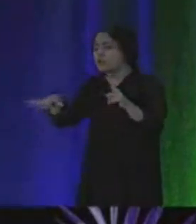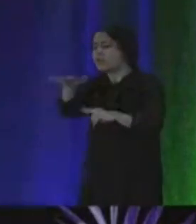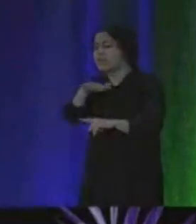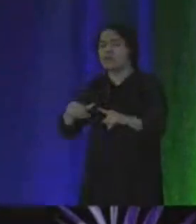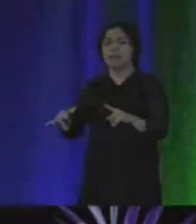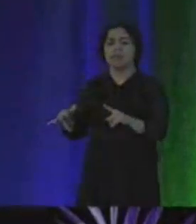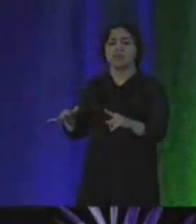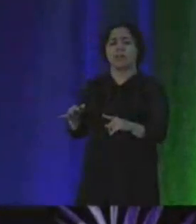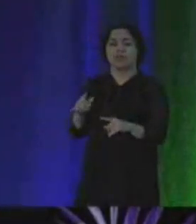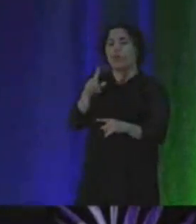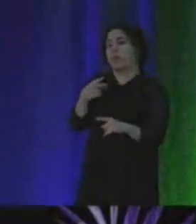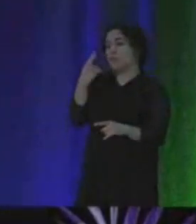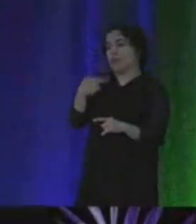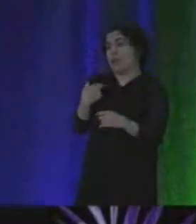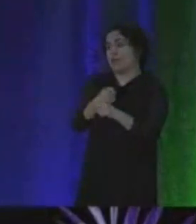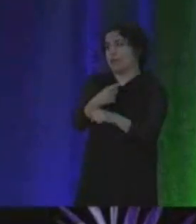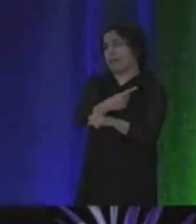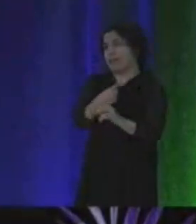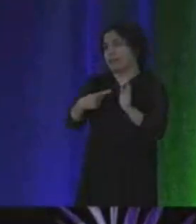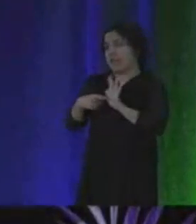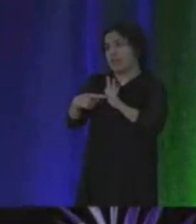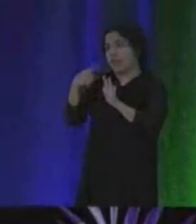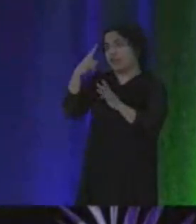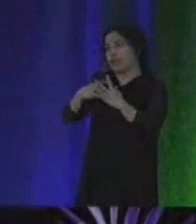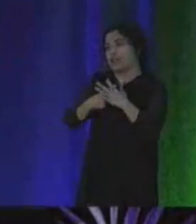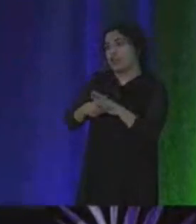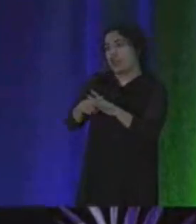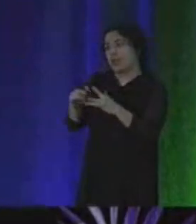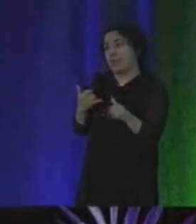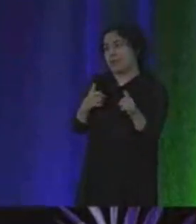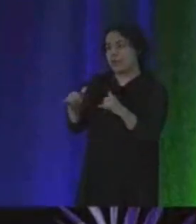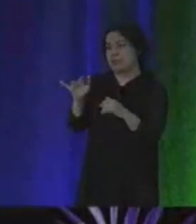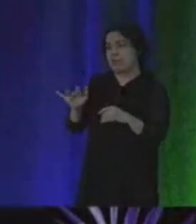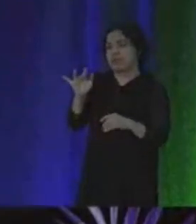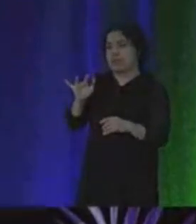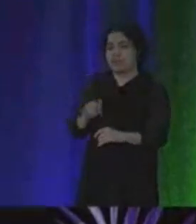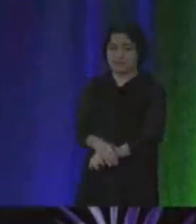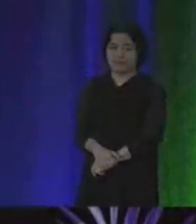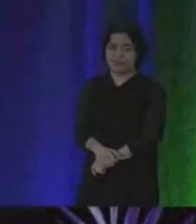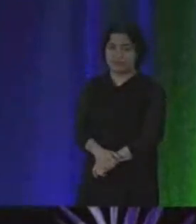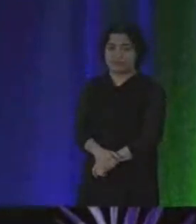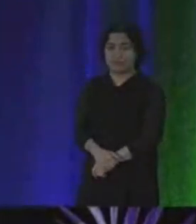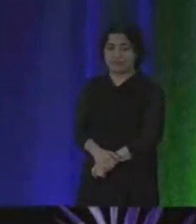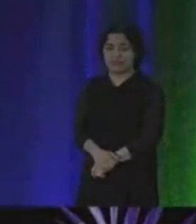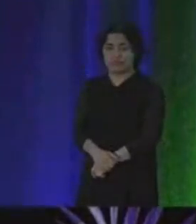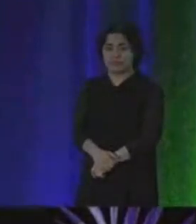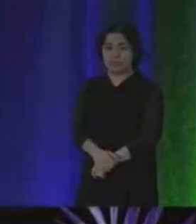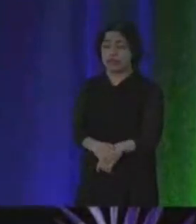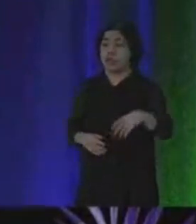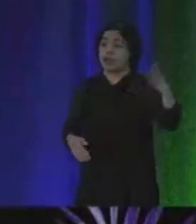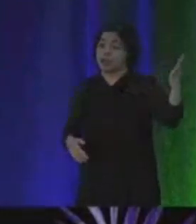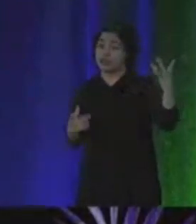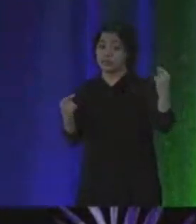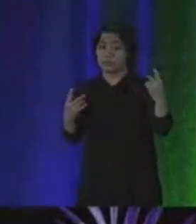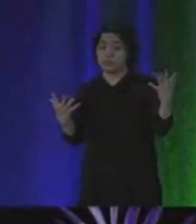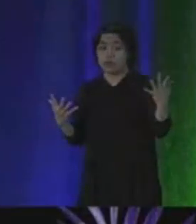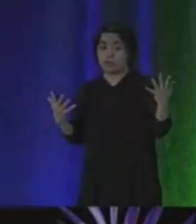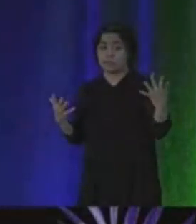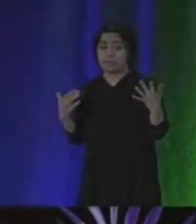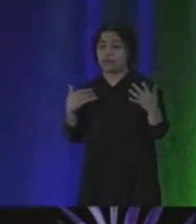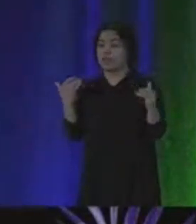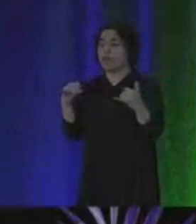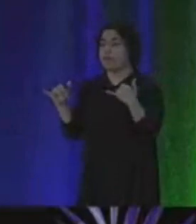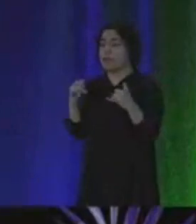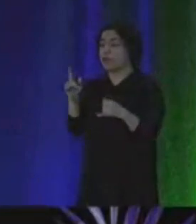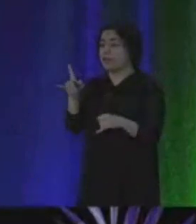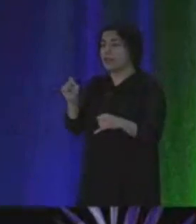the only reason I made this demo is for a start party button. I'll be honest with you. But yeah, what this will do is I have a PartyKit running,